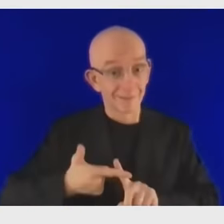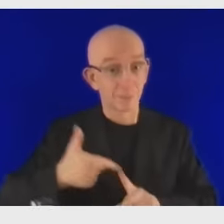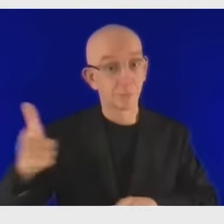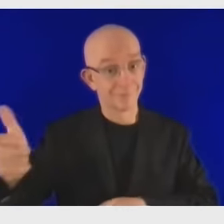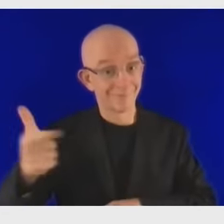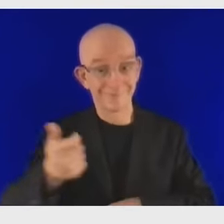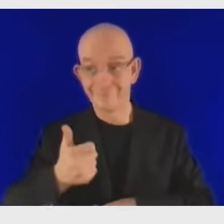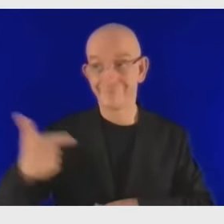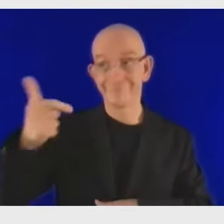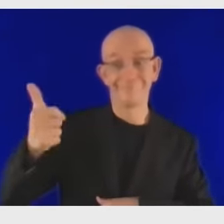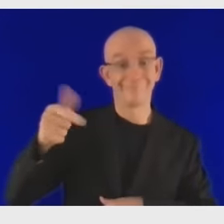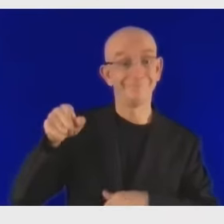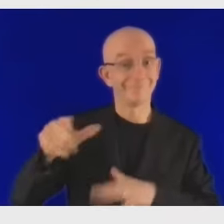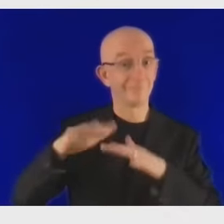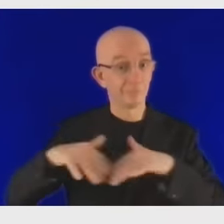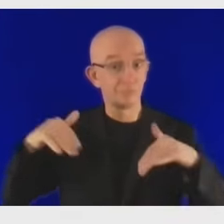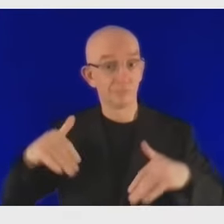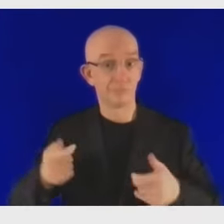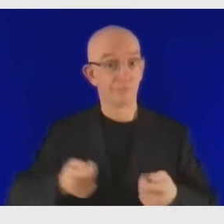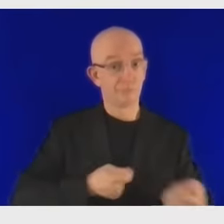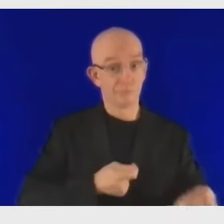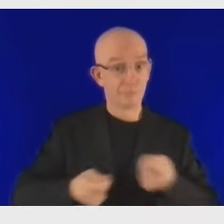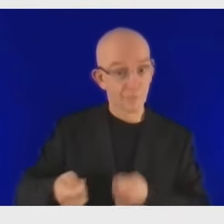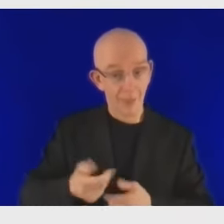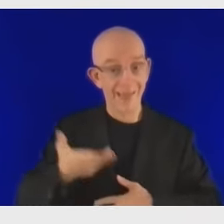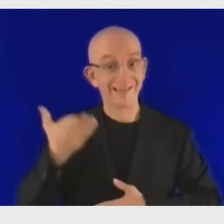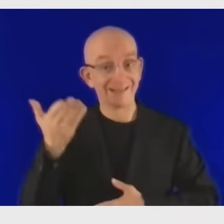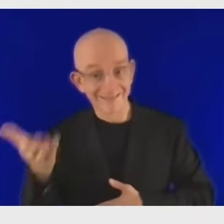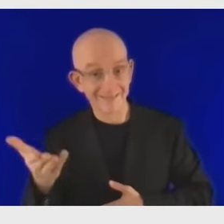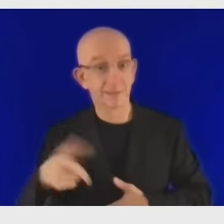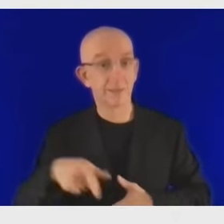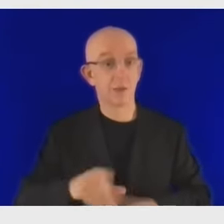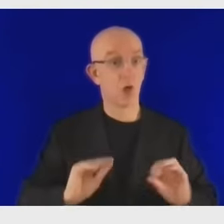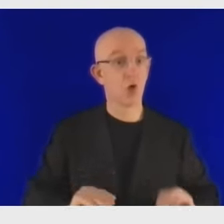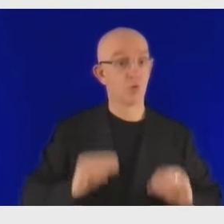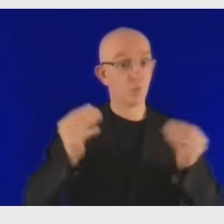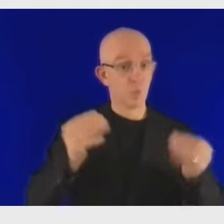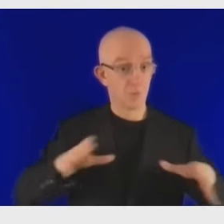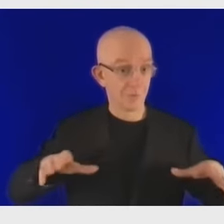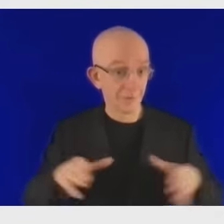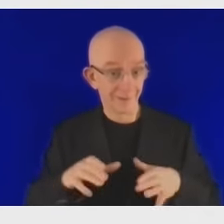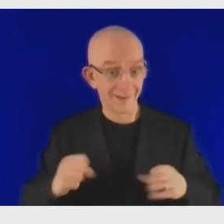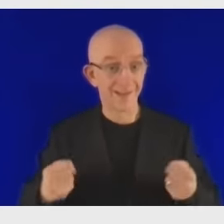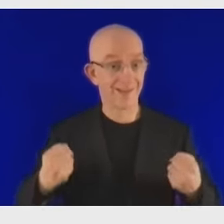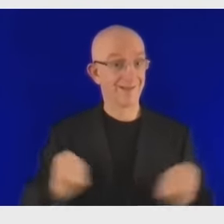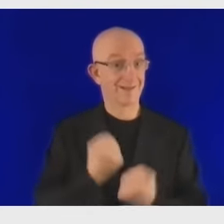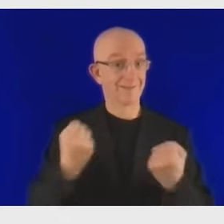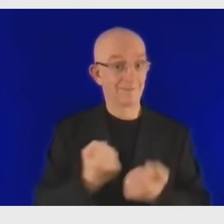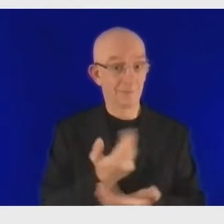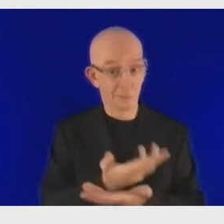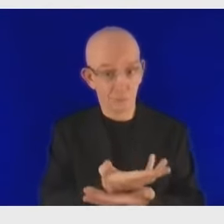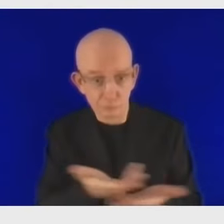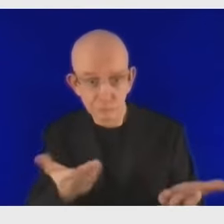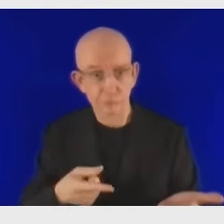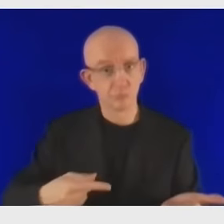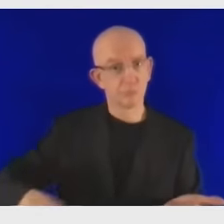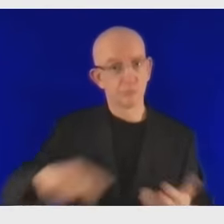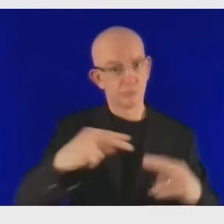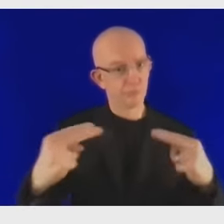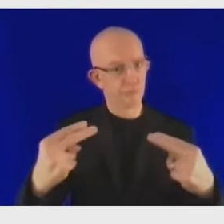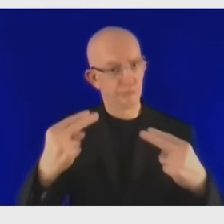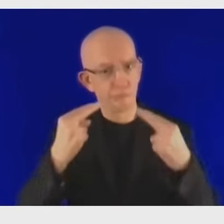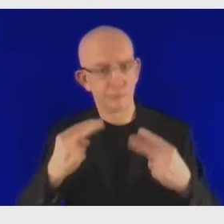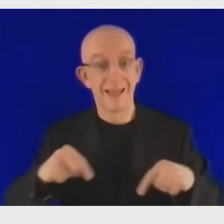an important space, and I would say an important space to talk about how, as we youth and also